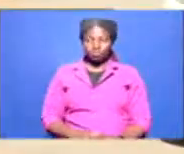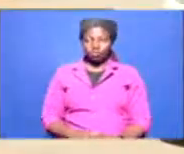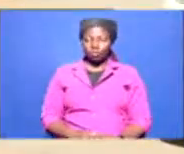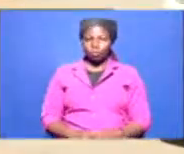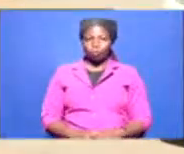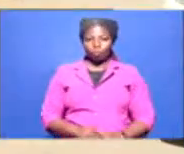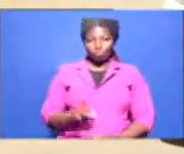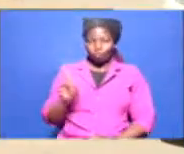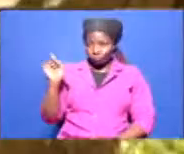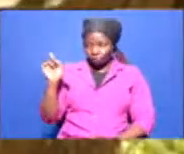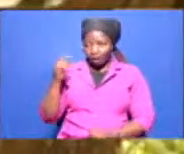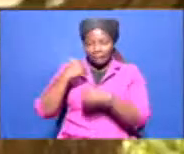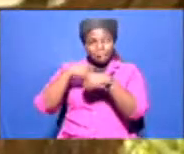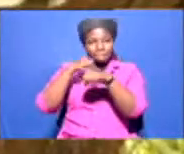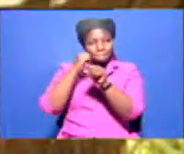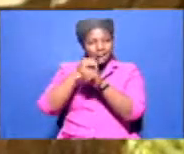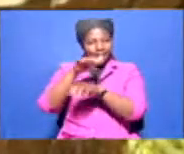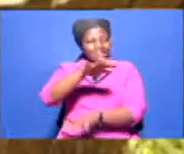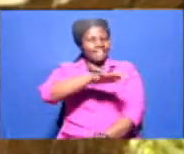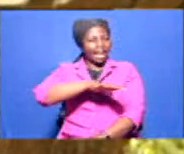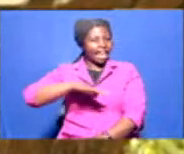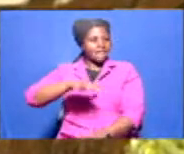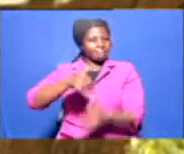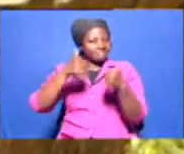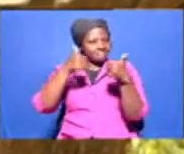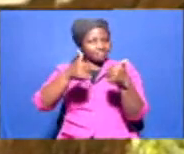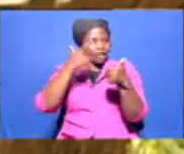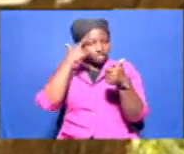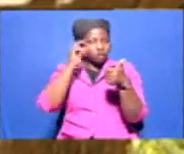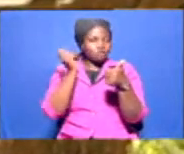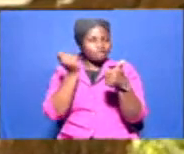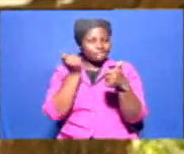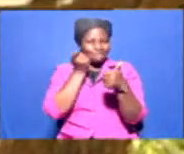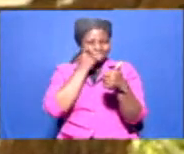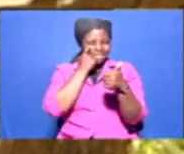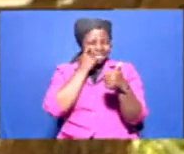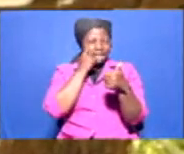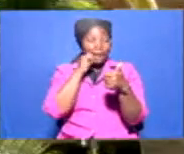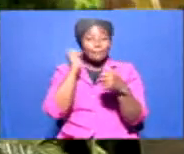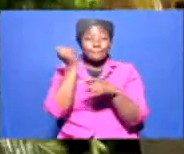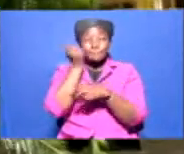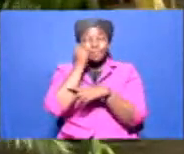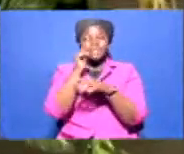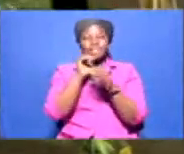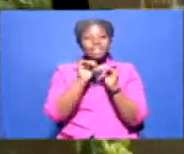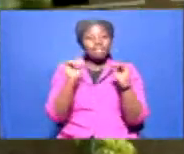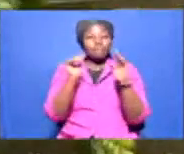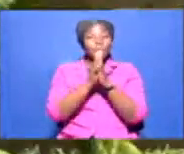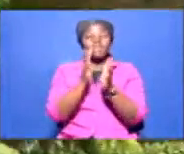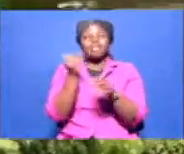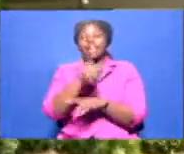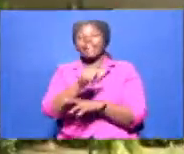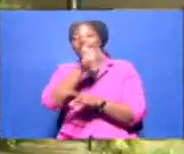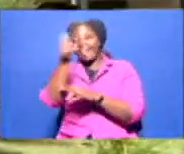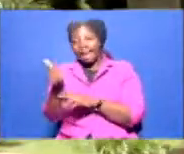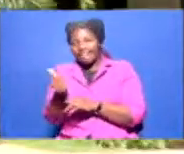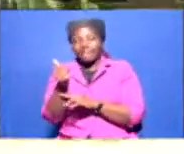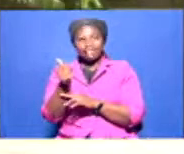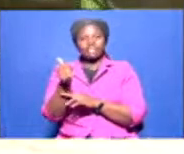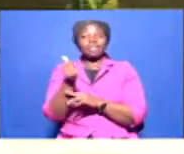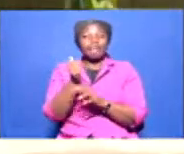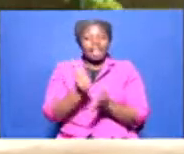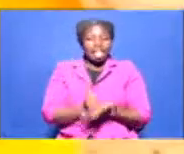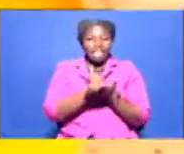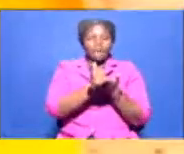This makes the habitat ideal for bees. Bees, like any other pollinator, helps plants reproduce